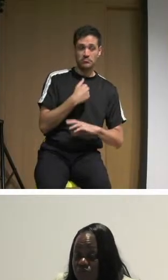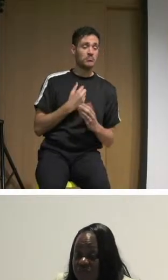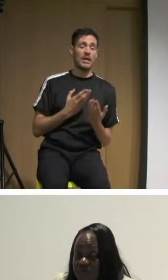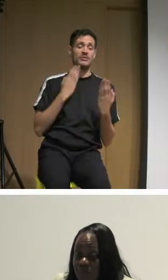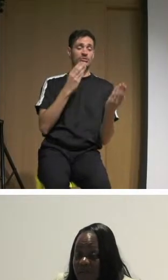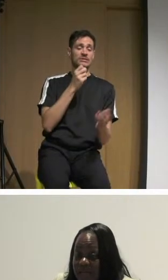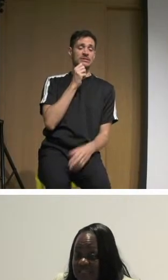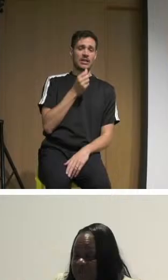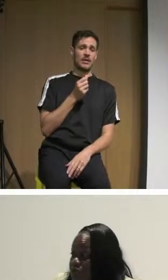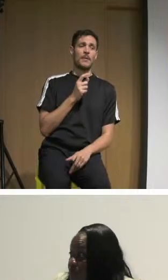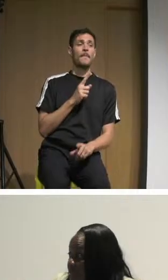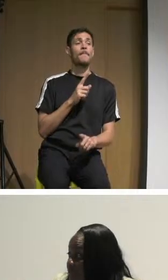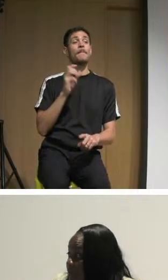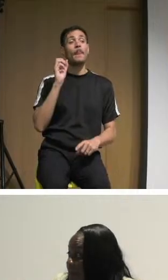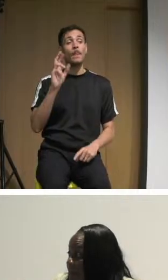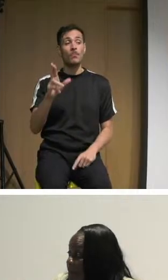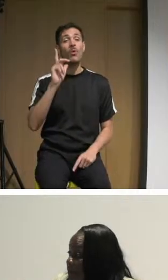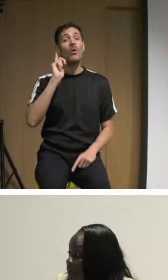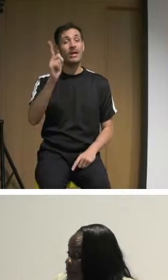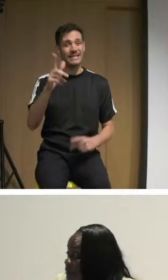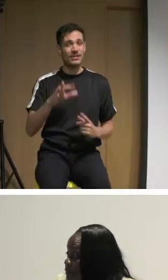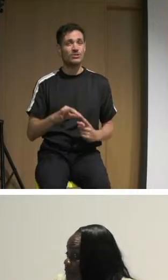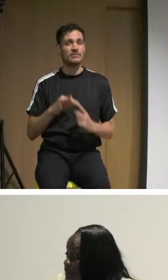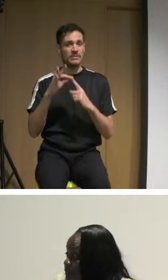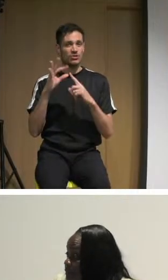we can do the vote at a special meeting.